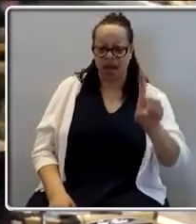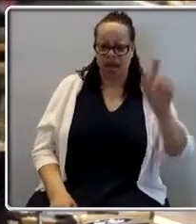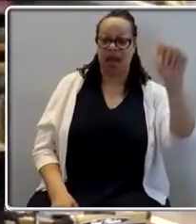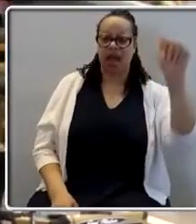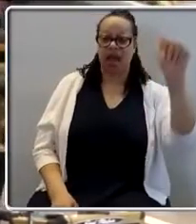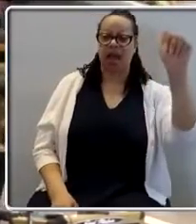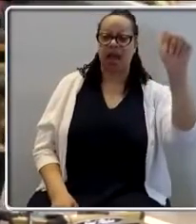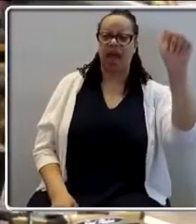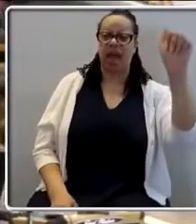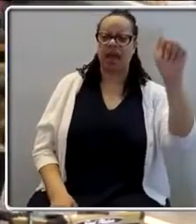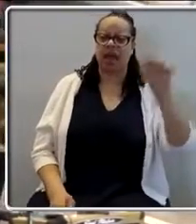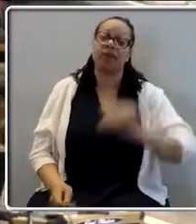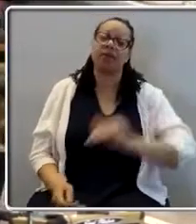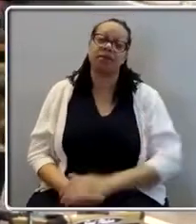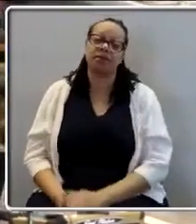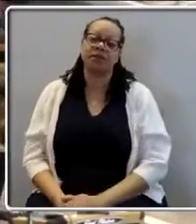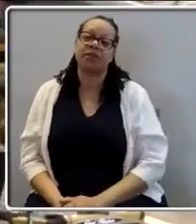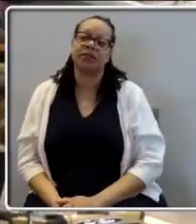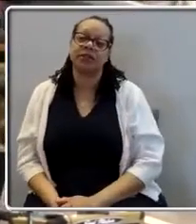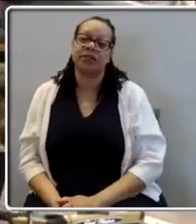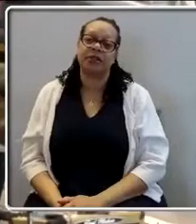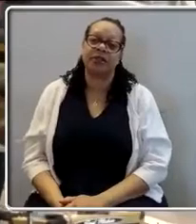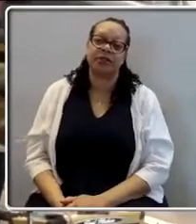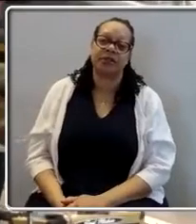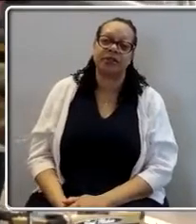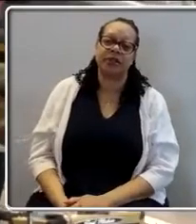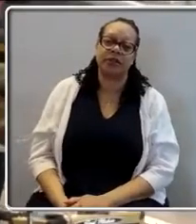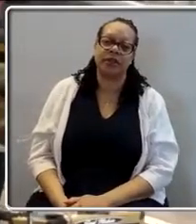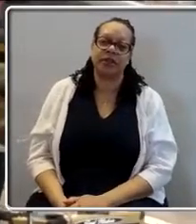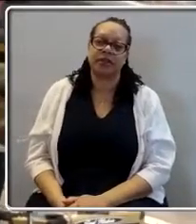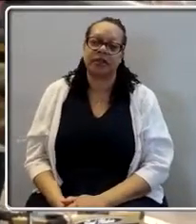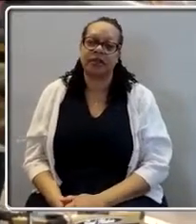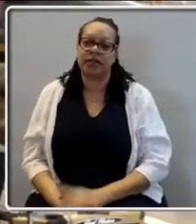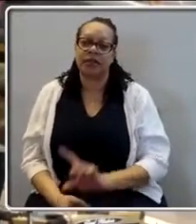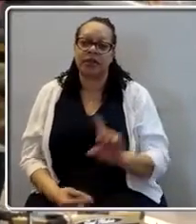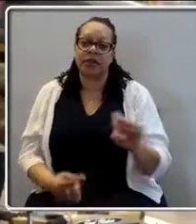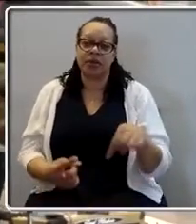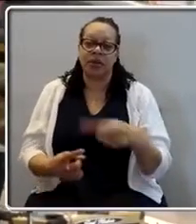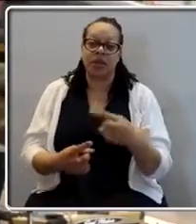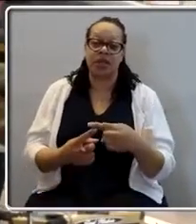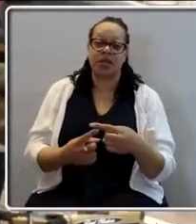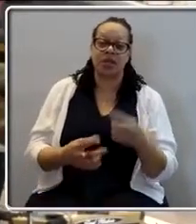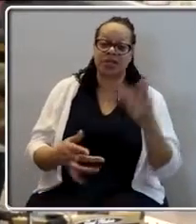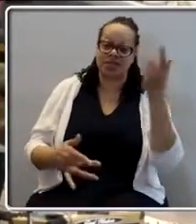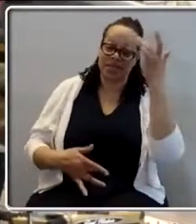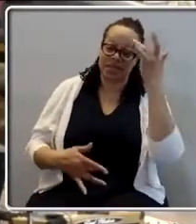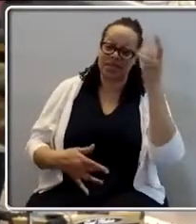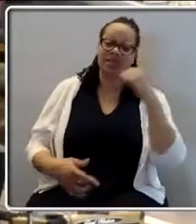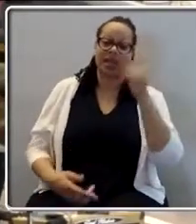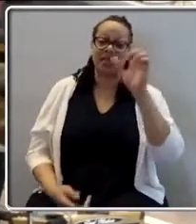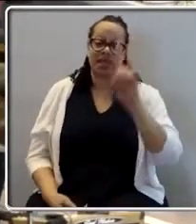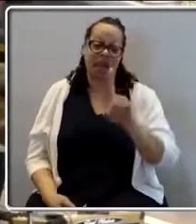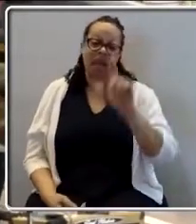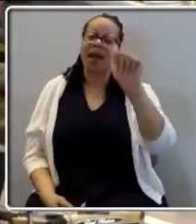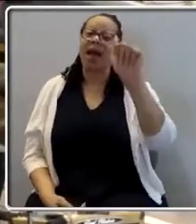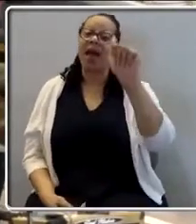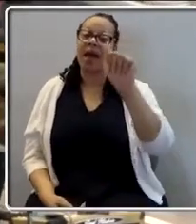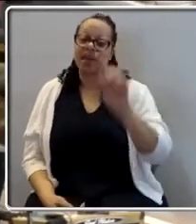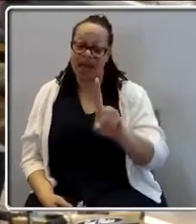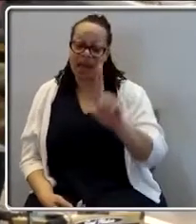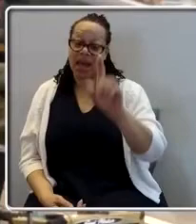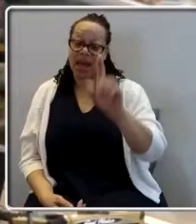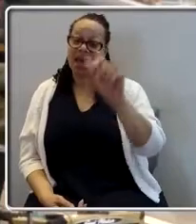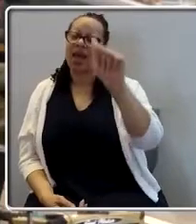la. When they lie on you next week, you need to sing this. La, la, la, la,